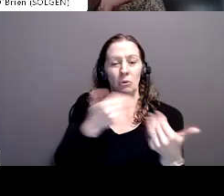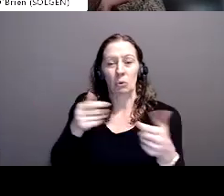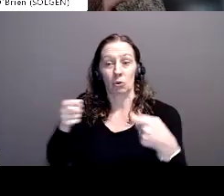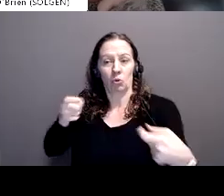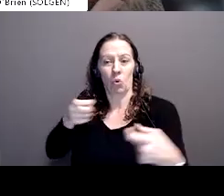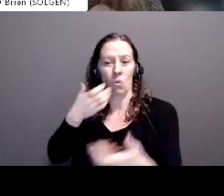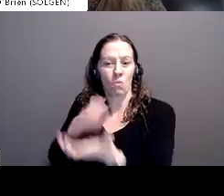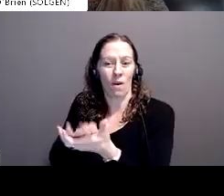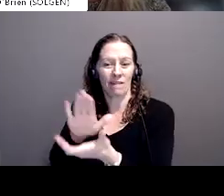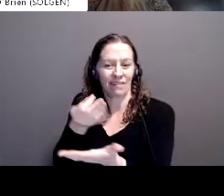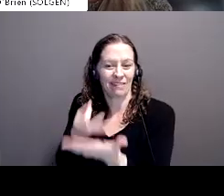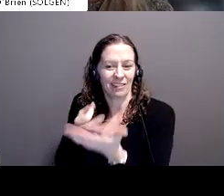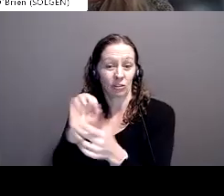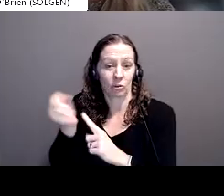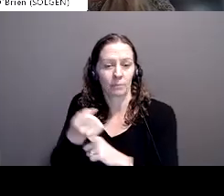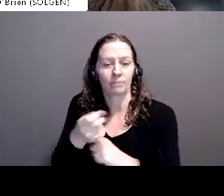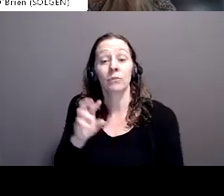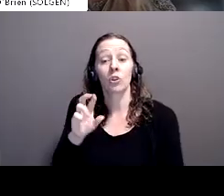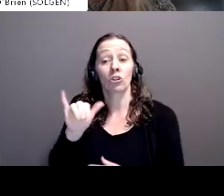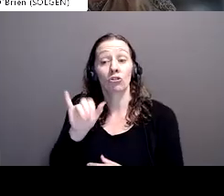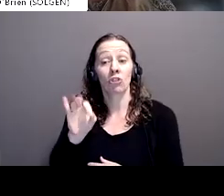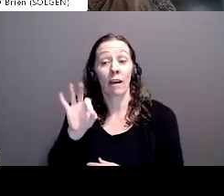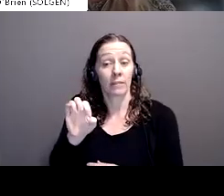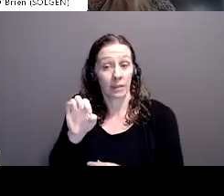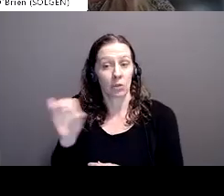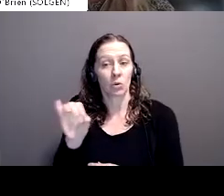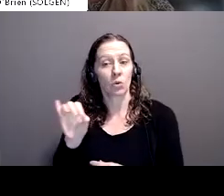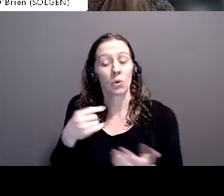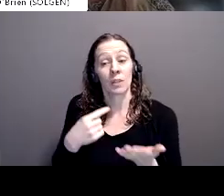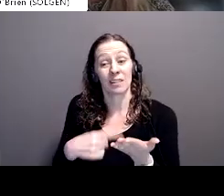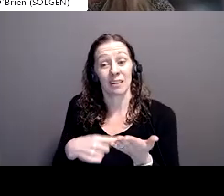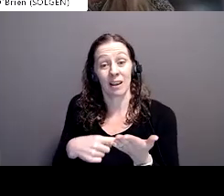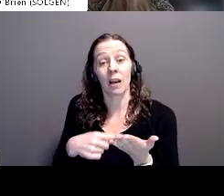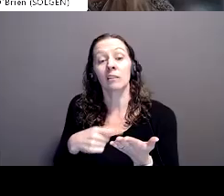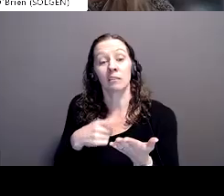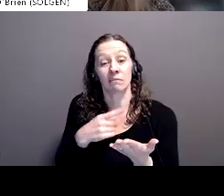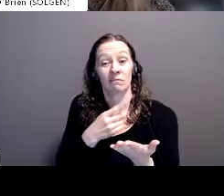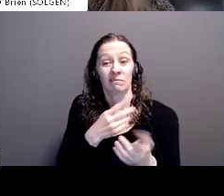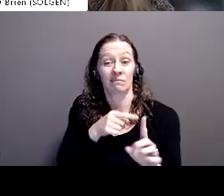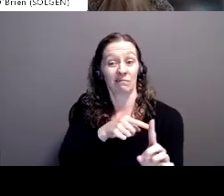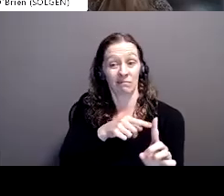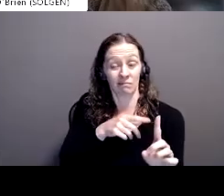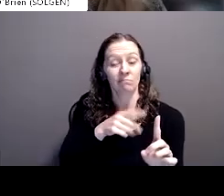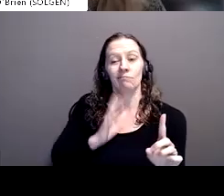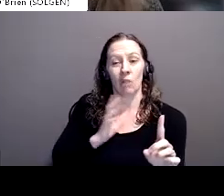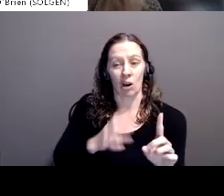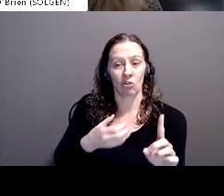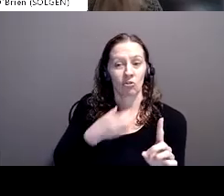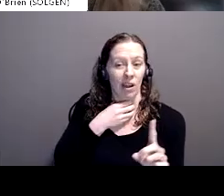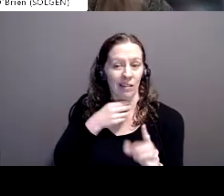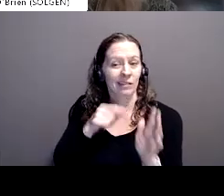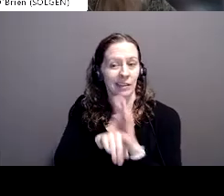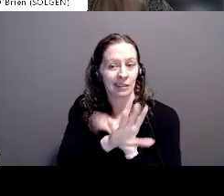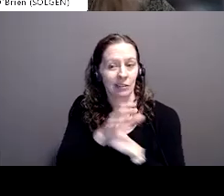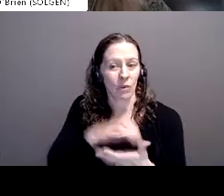Dr. Jaffe also spoke about both the prior threats, Mr. Ryan's prior threats to kill Mrs. Ryan, and